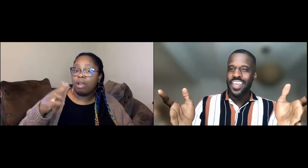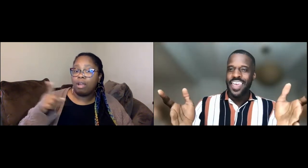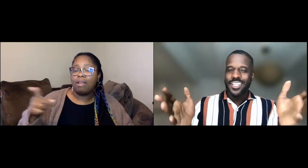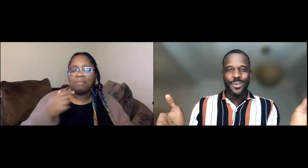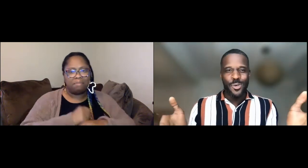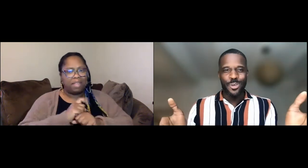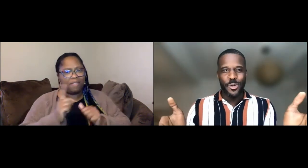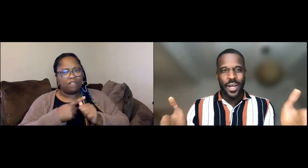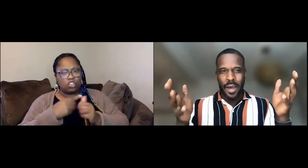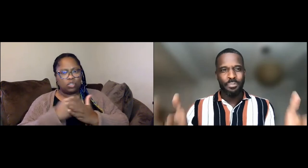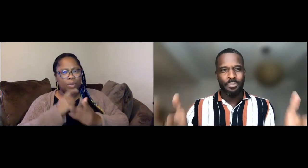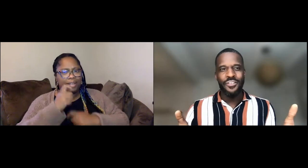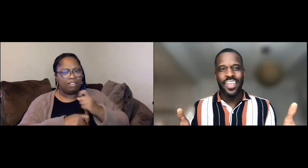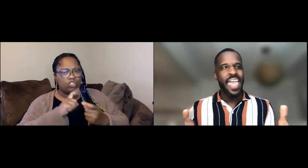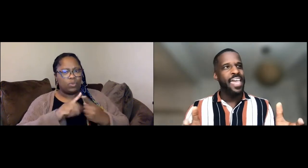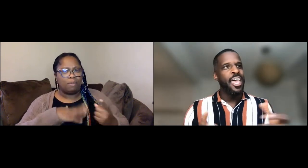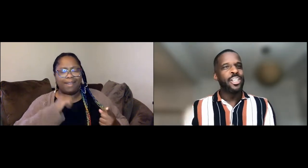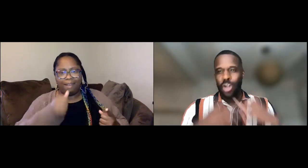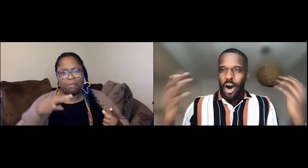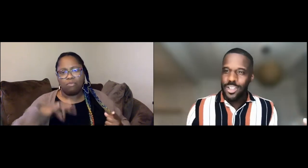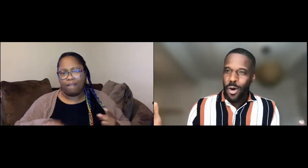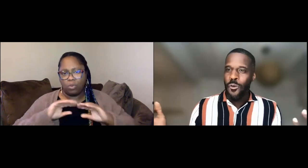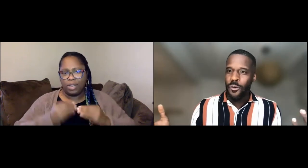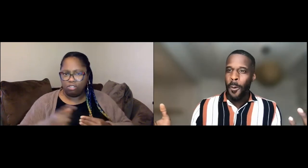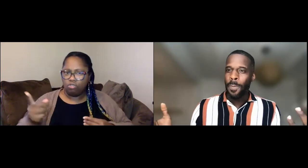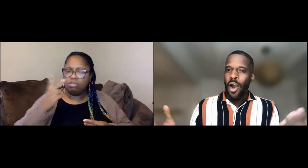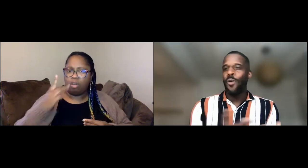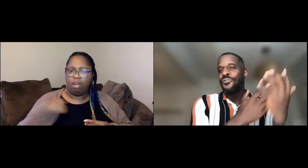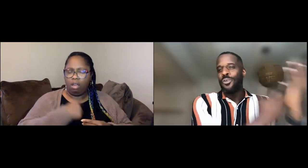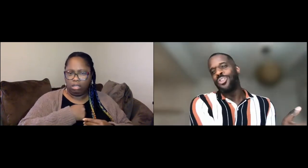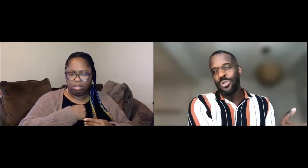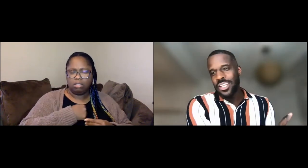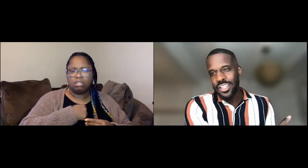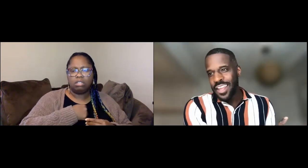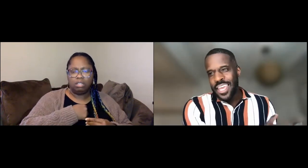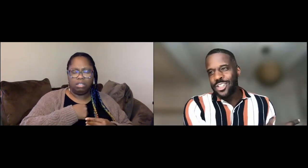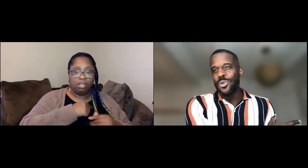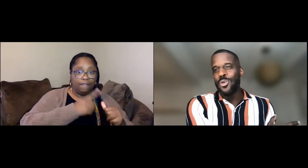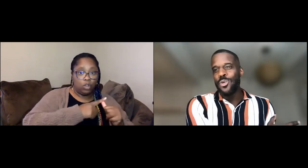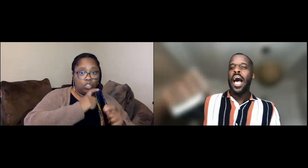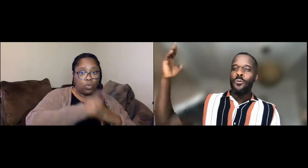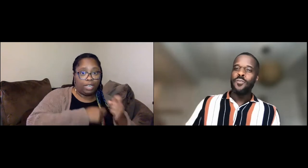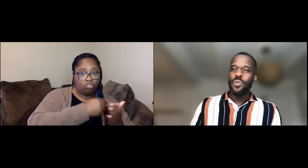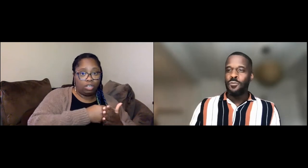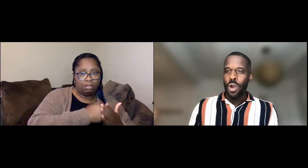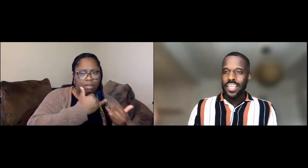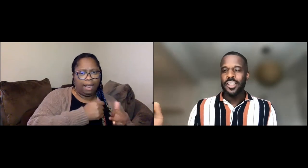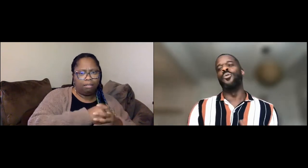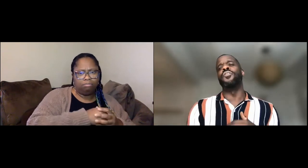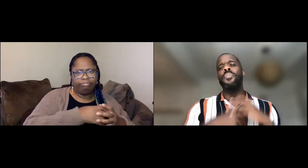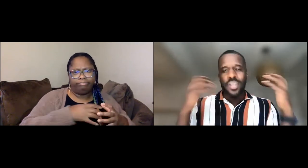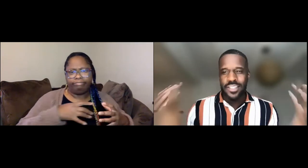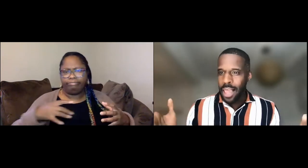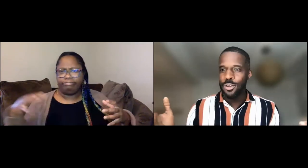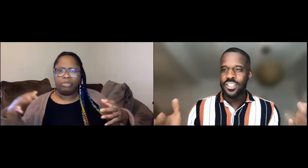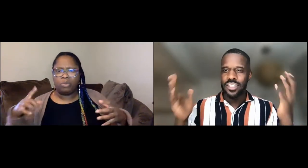donation to my nonprofit, and saw us go from her first donation to now we've raised upwards